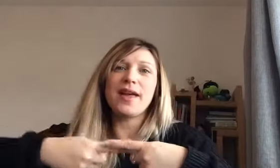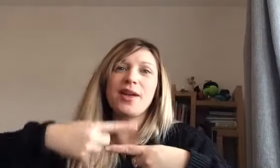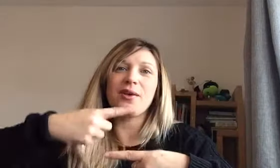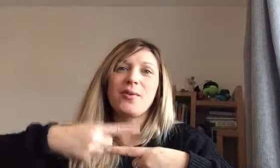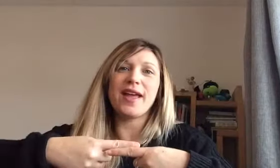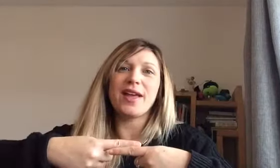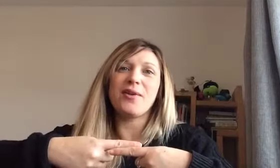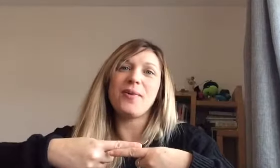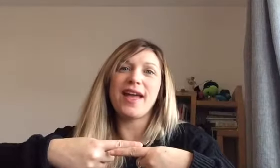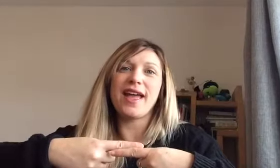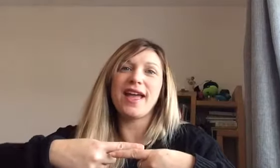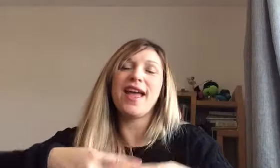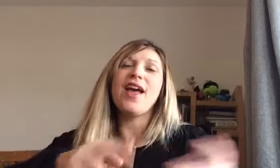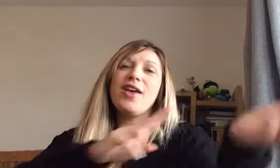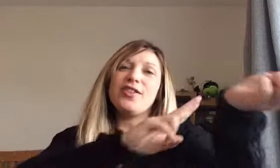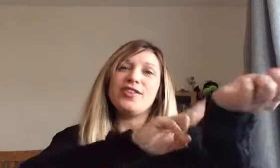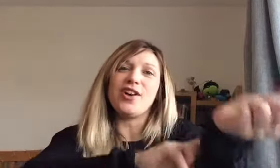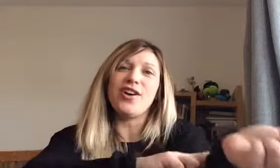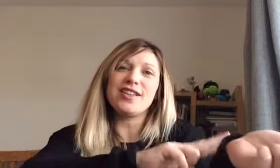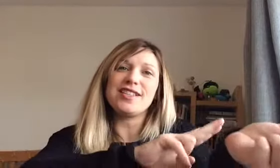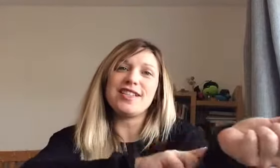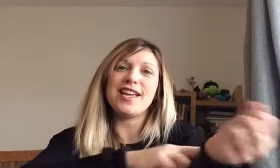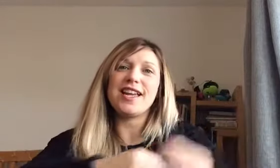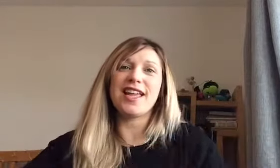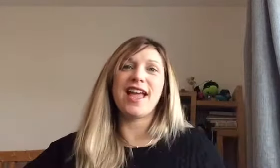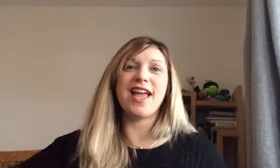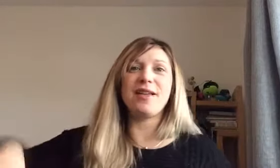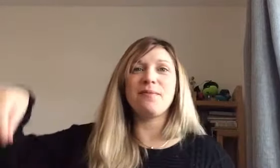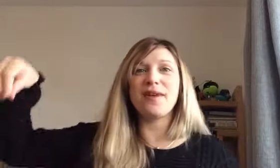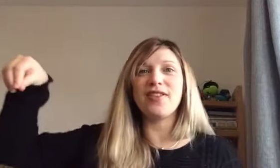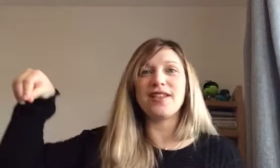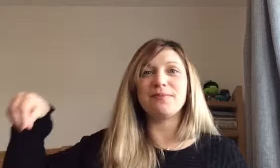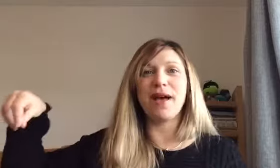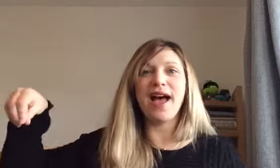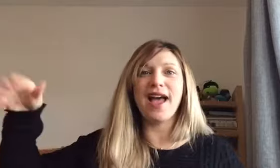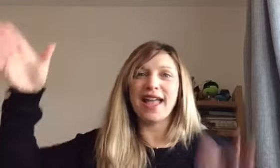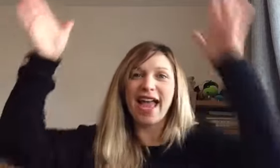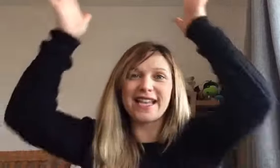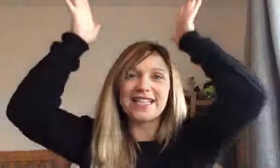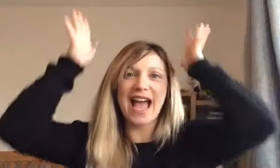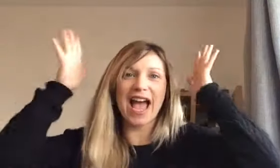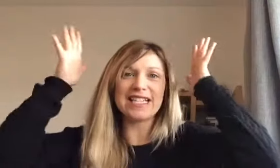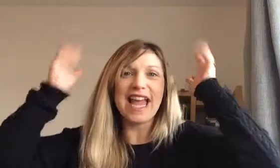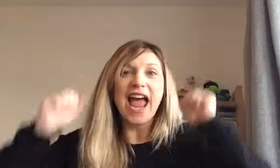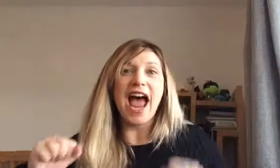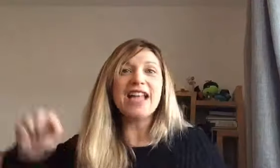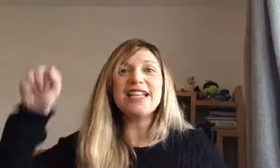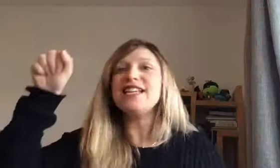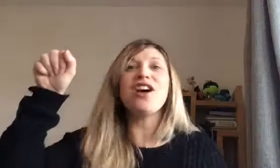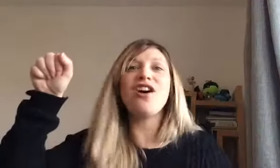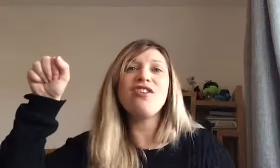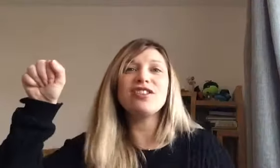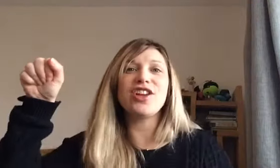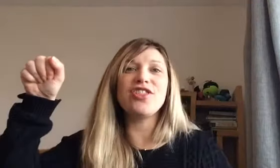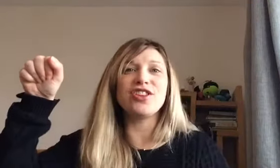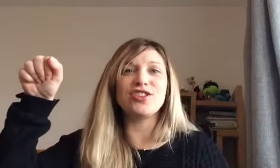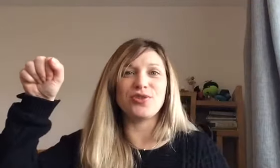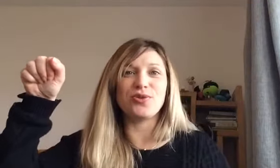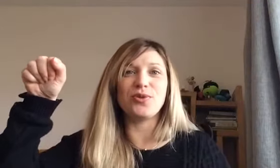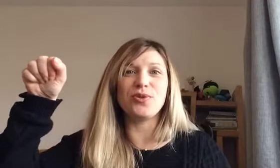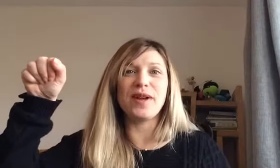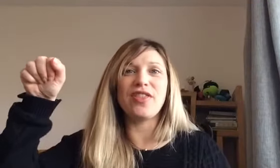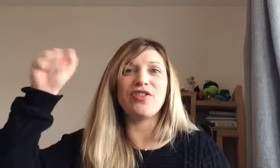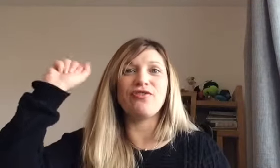come quick. The doctor came with his bag and his hat, and he knocked on